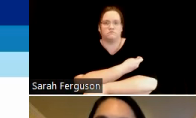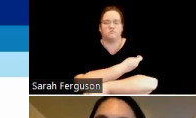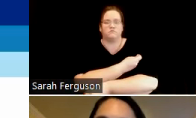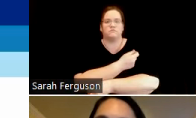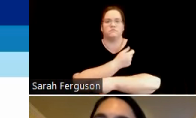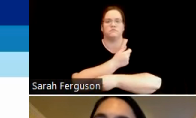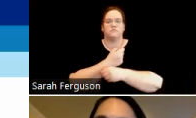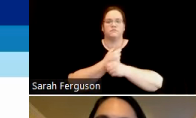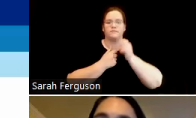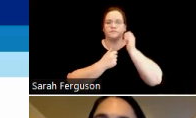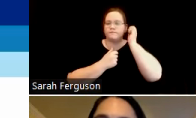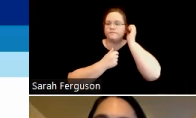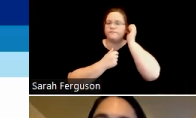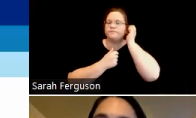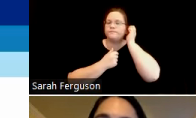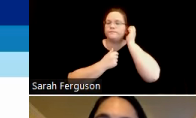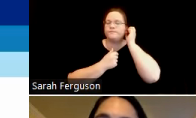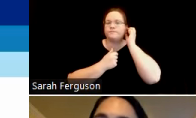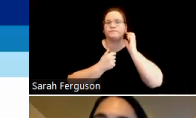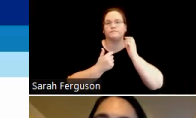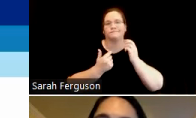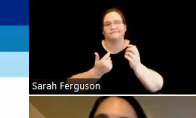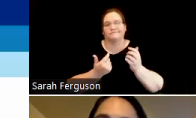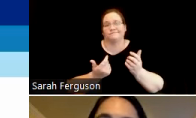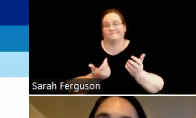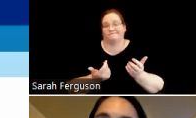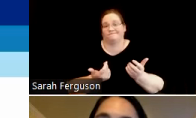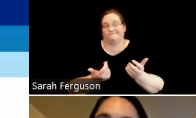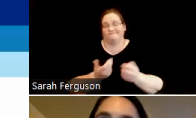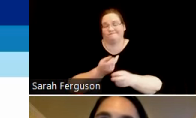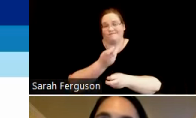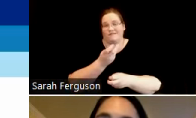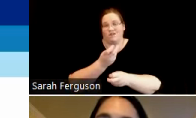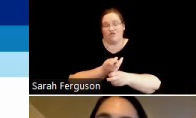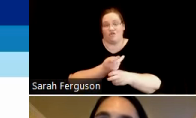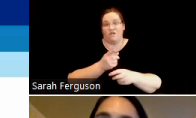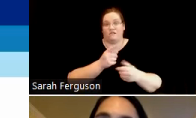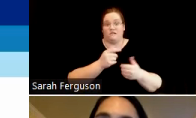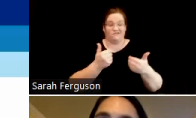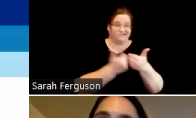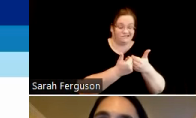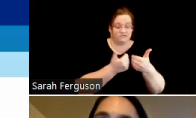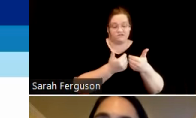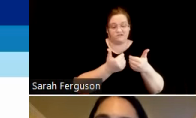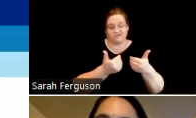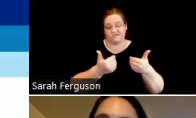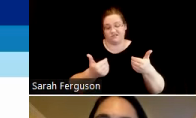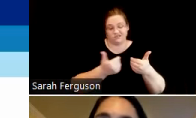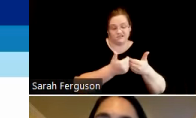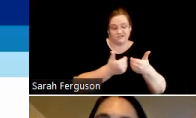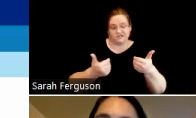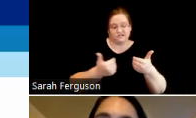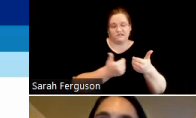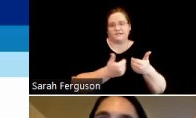timing, it's hard to give you exact information on when to vaccinate your